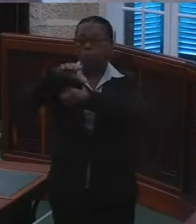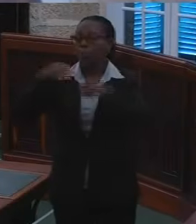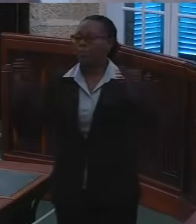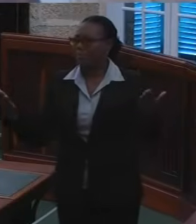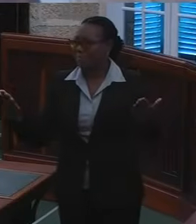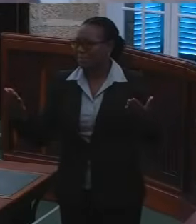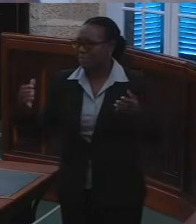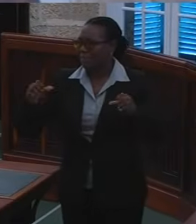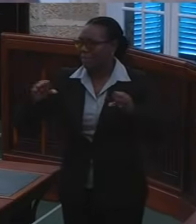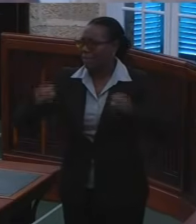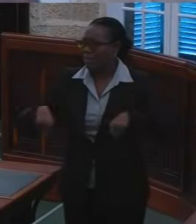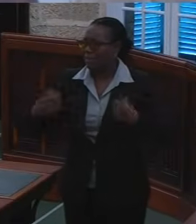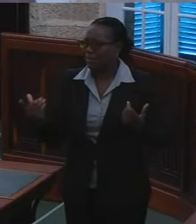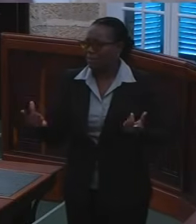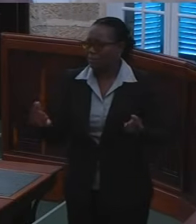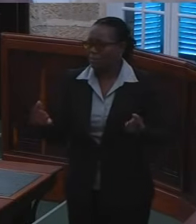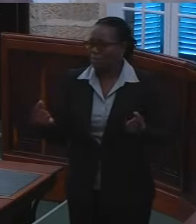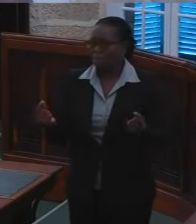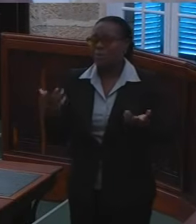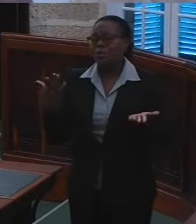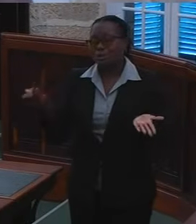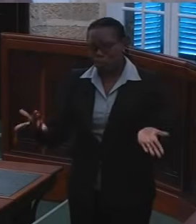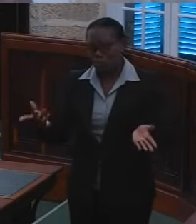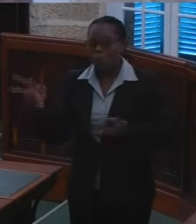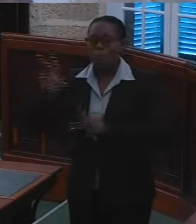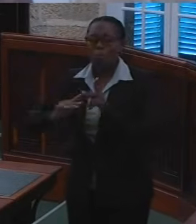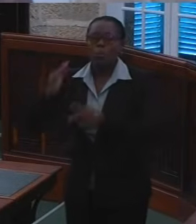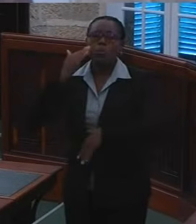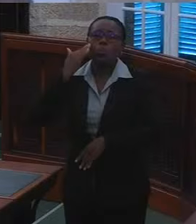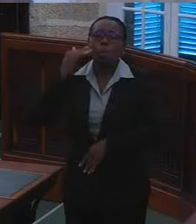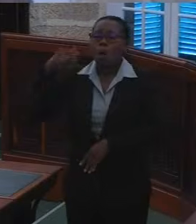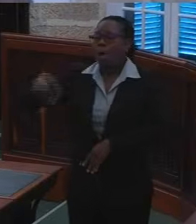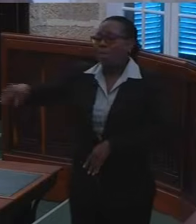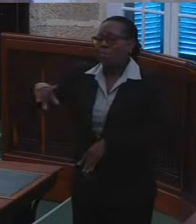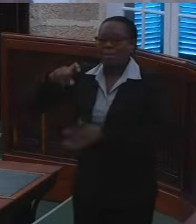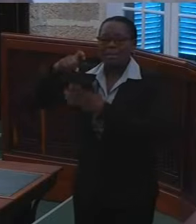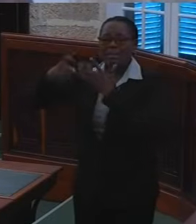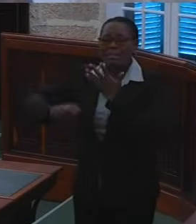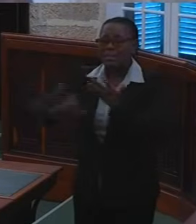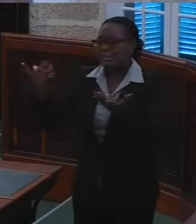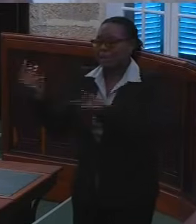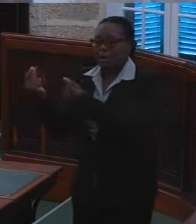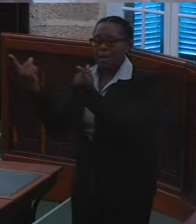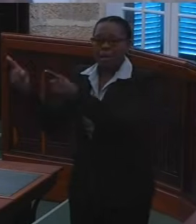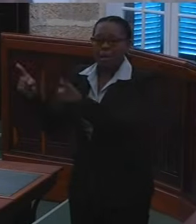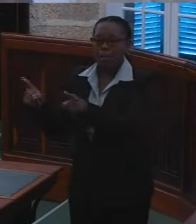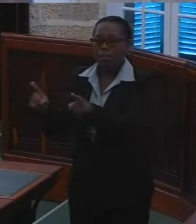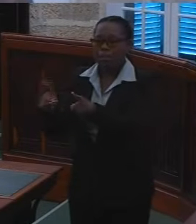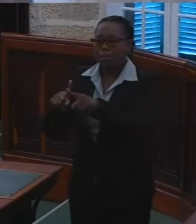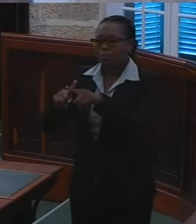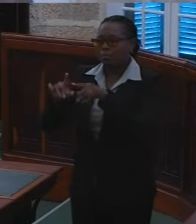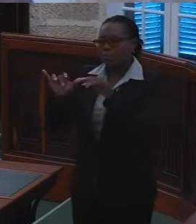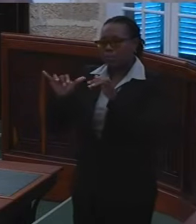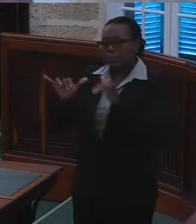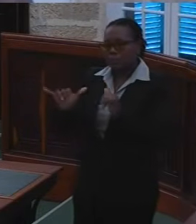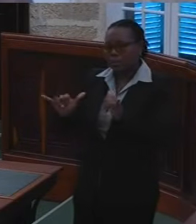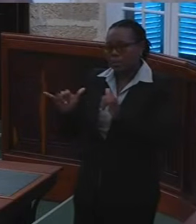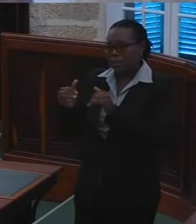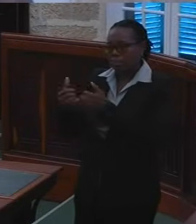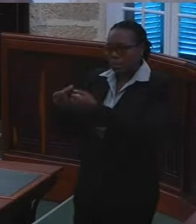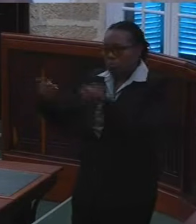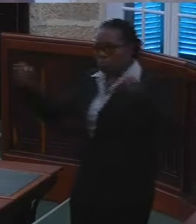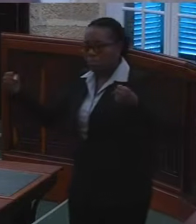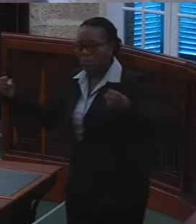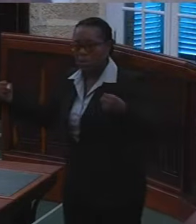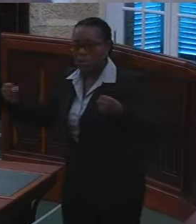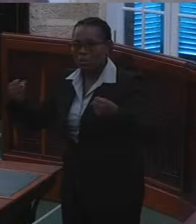that, to highlight persons' plight, you'll be exposing vulnerable persons who are subject to predatory behavior, and that's what we are trying to avoid